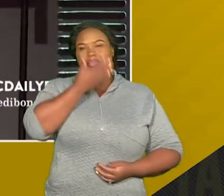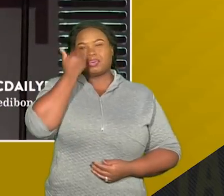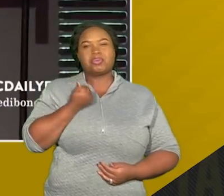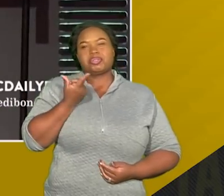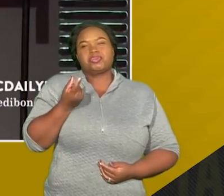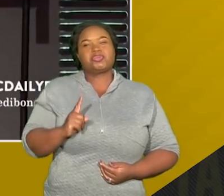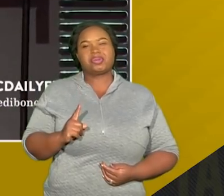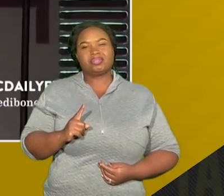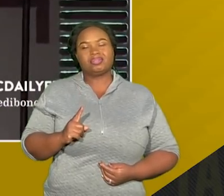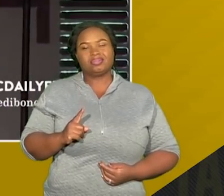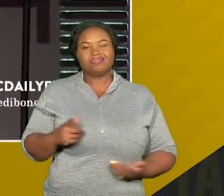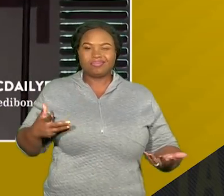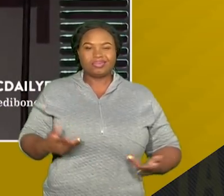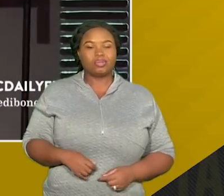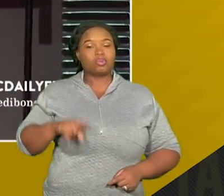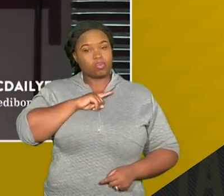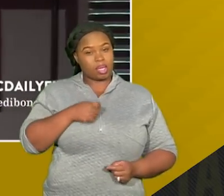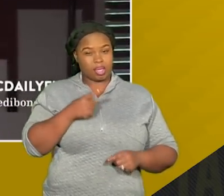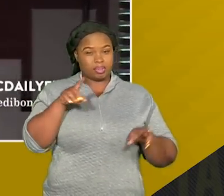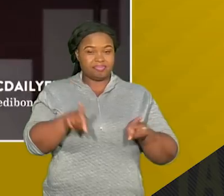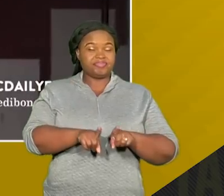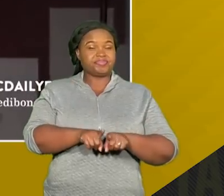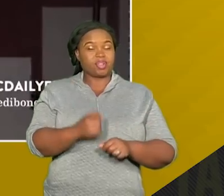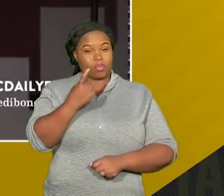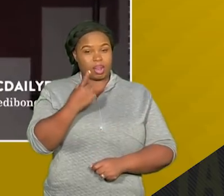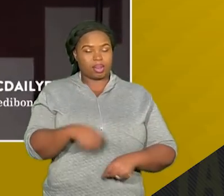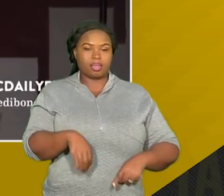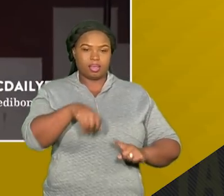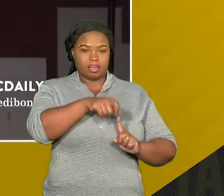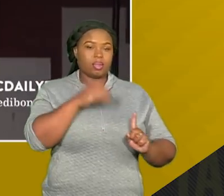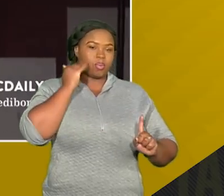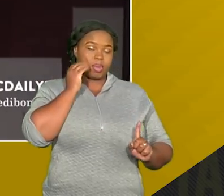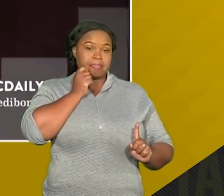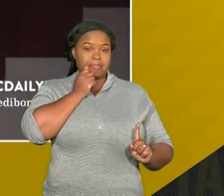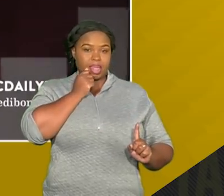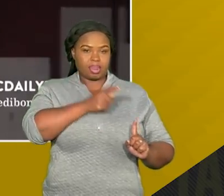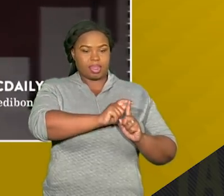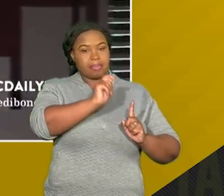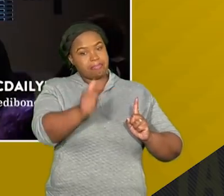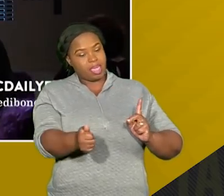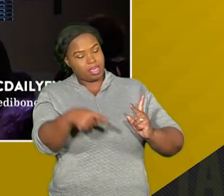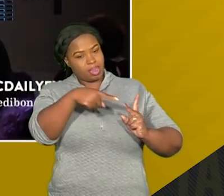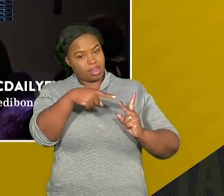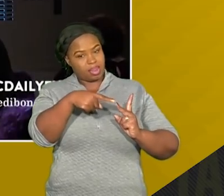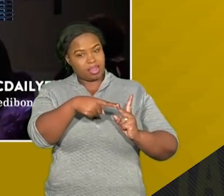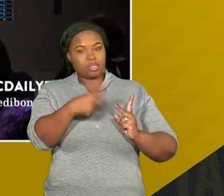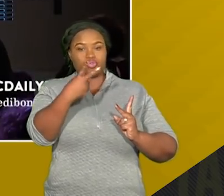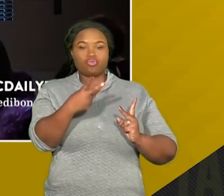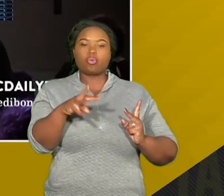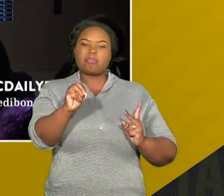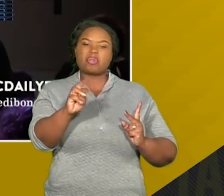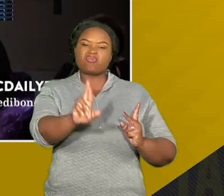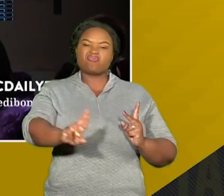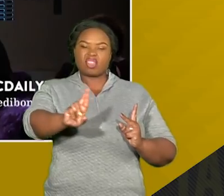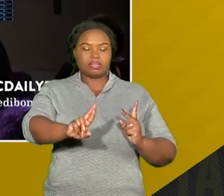money they don't know what to do with it. Case study number one. A white guy paid another white guy 2 million rands for